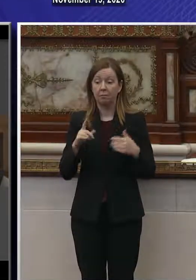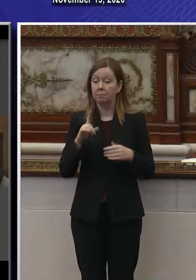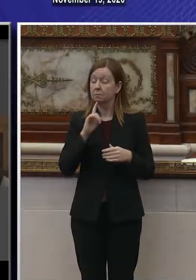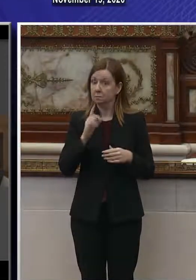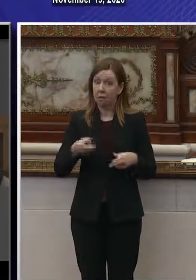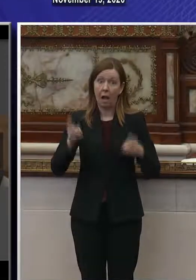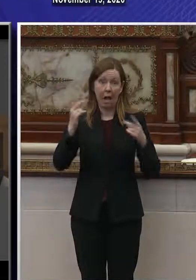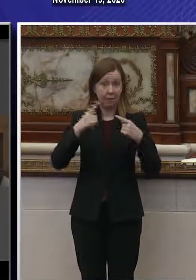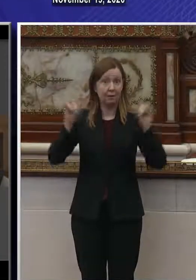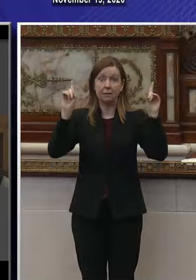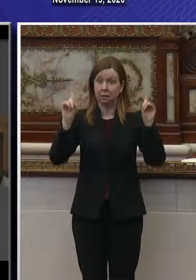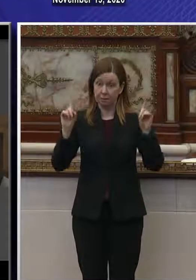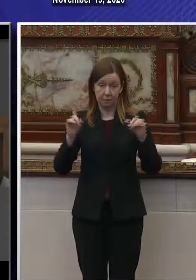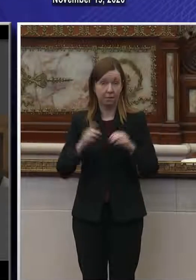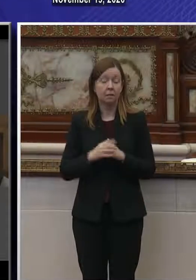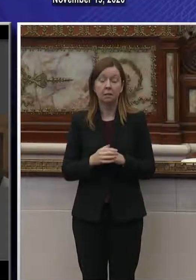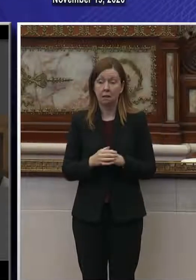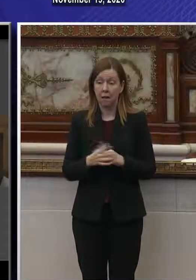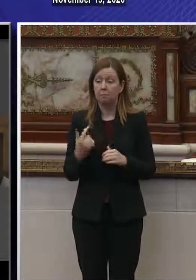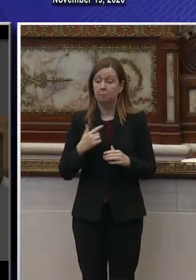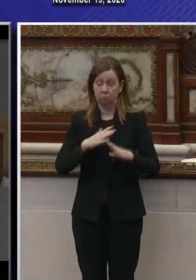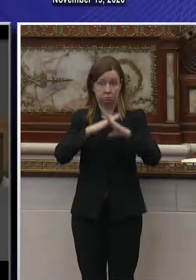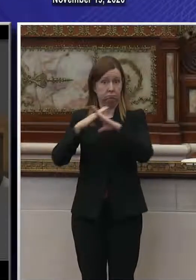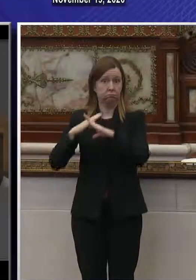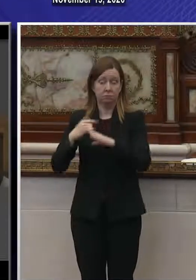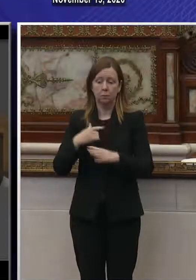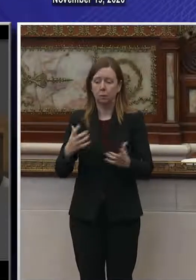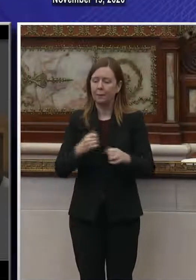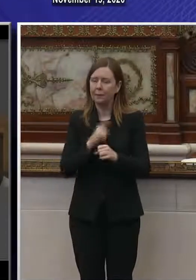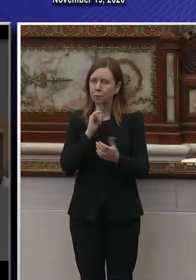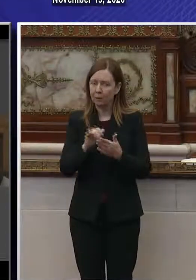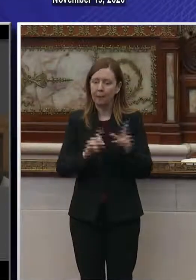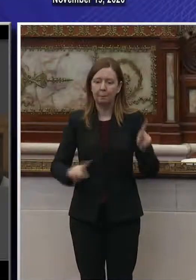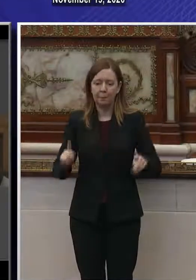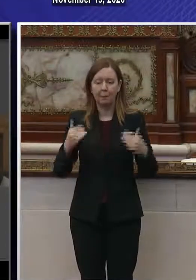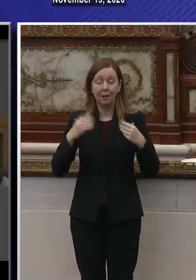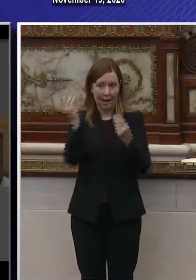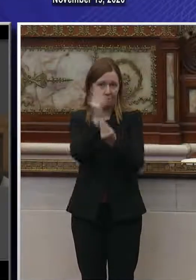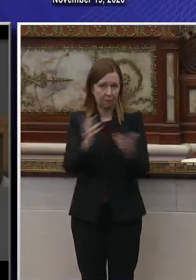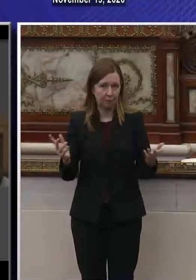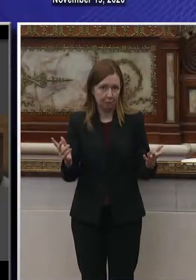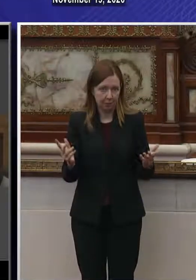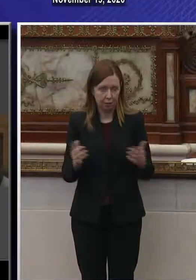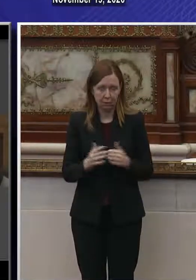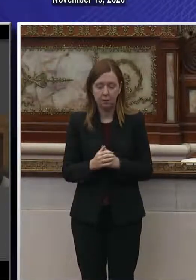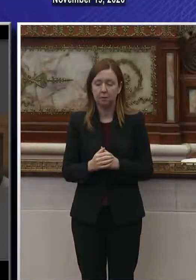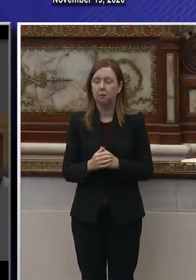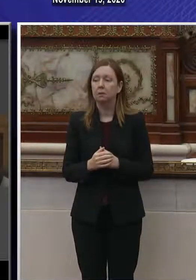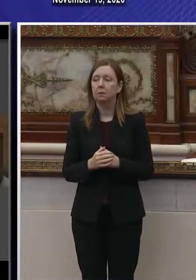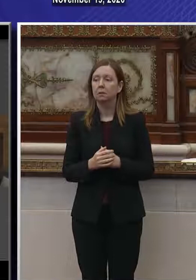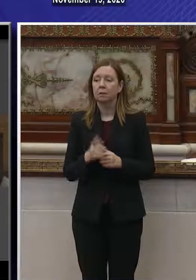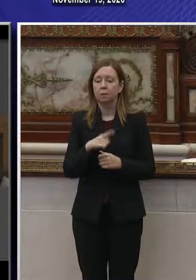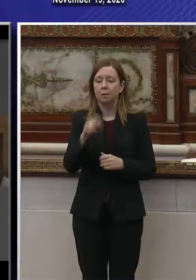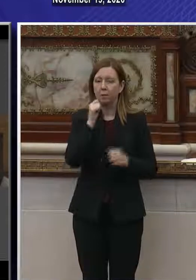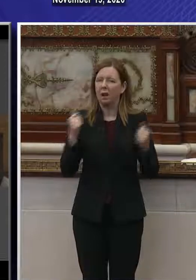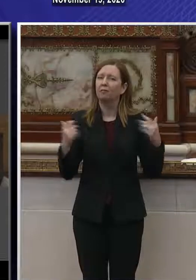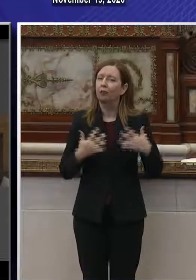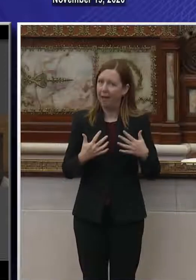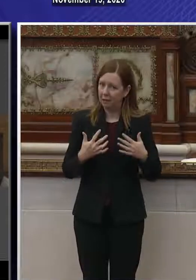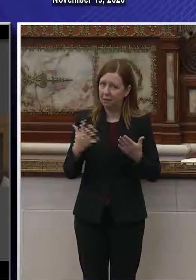high effectiveness rate. And we want to make sure that people have the information so that they don't fear the